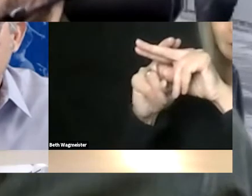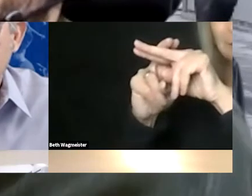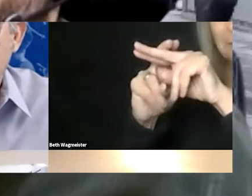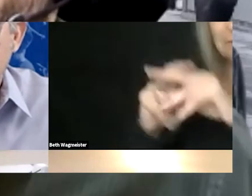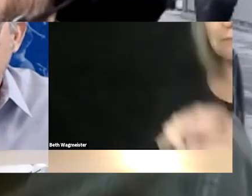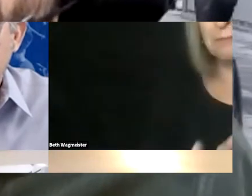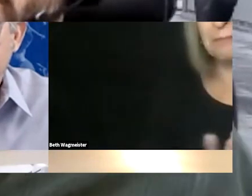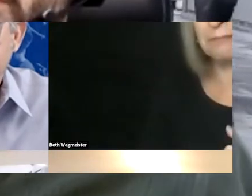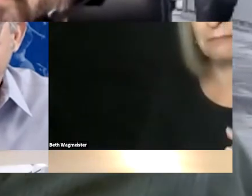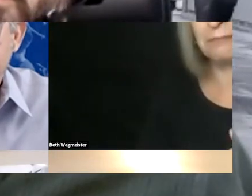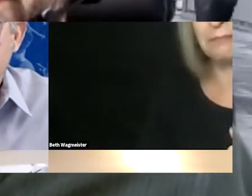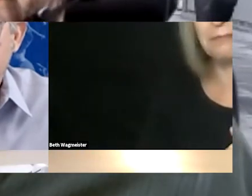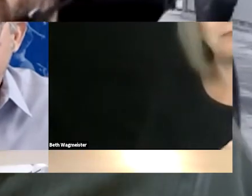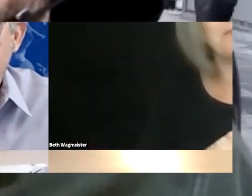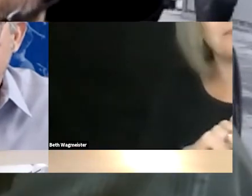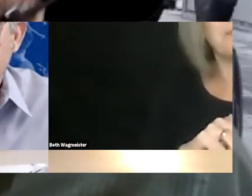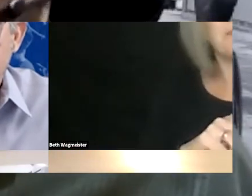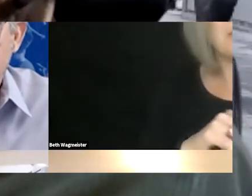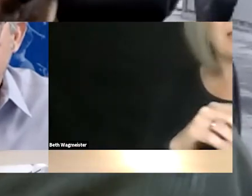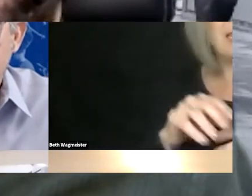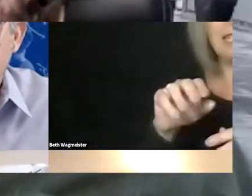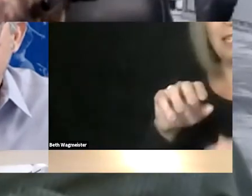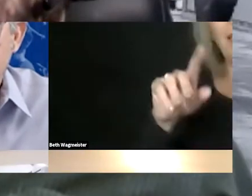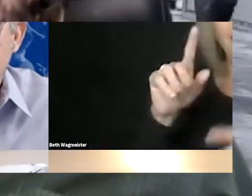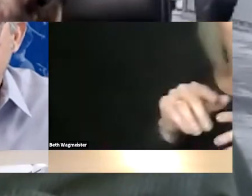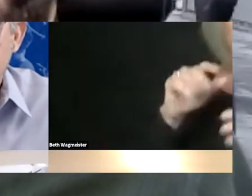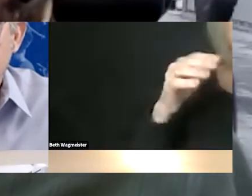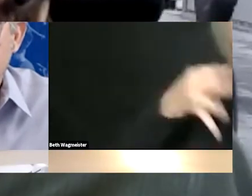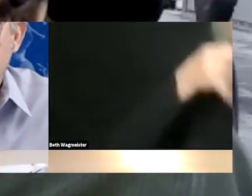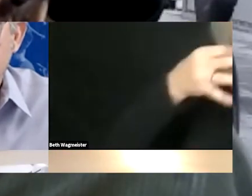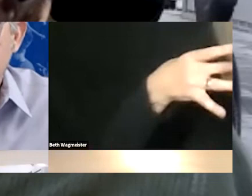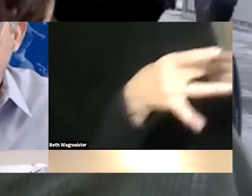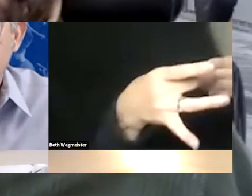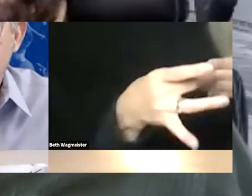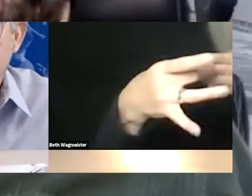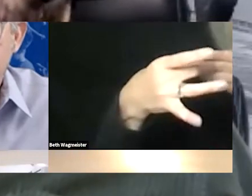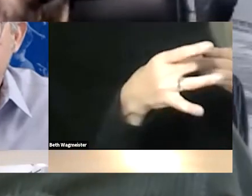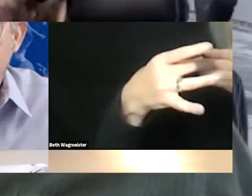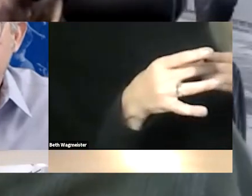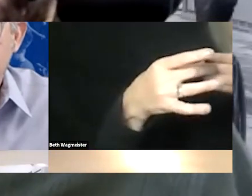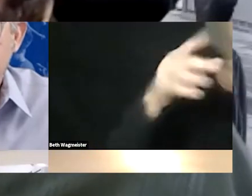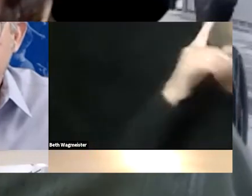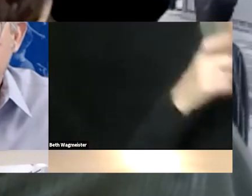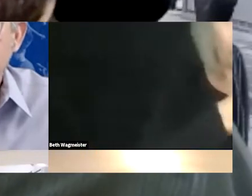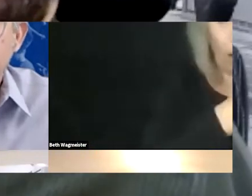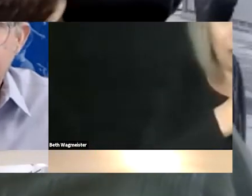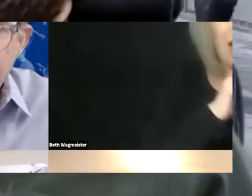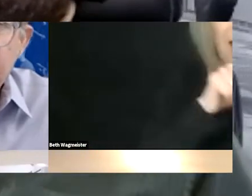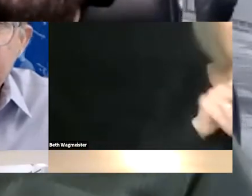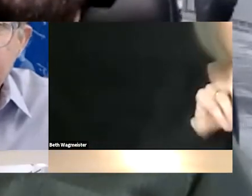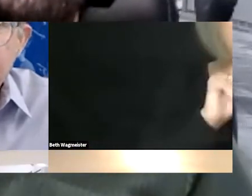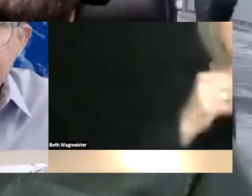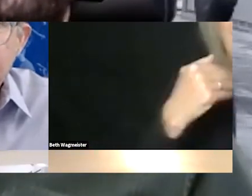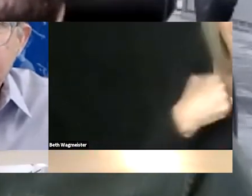the new kind of proposed WCAG guidelines are going to start to have requirements in them about actually